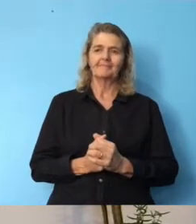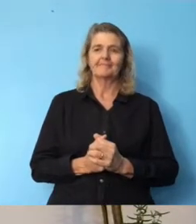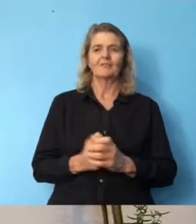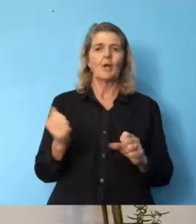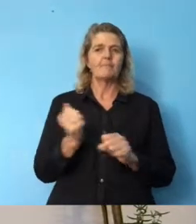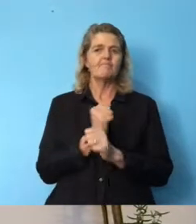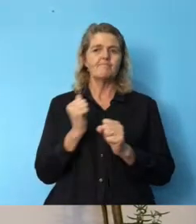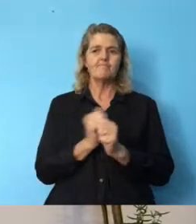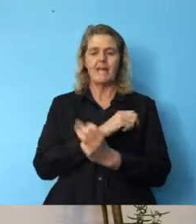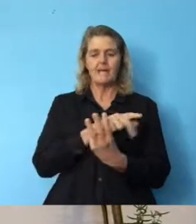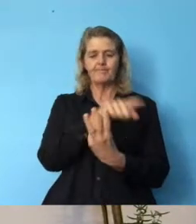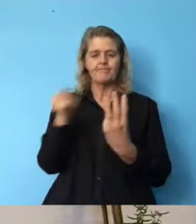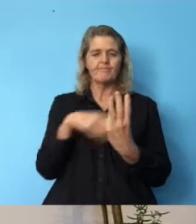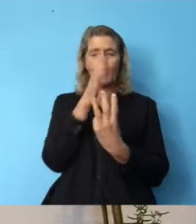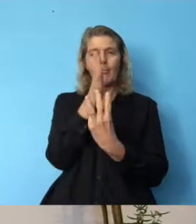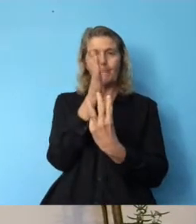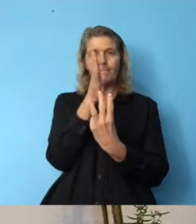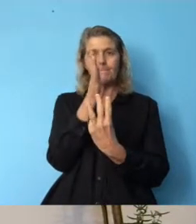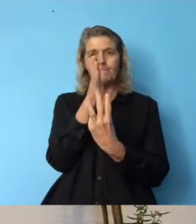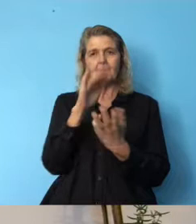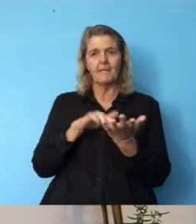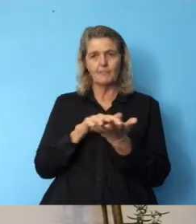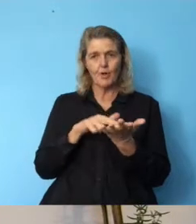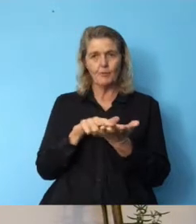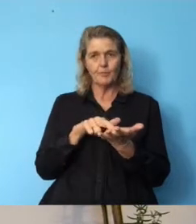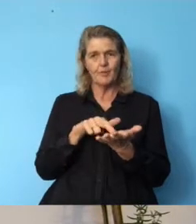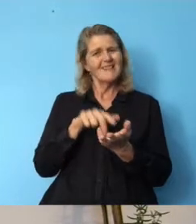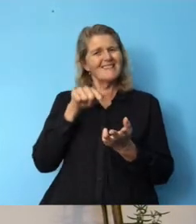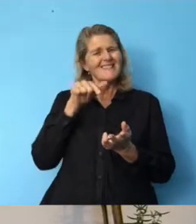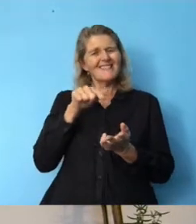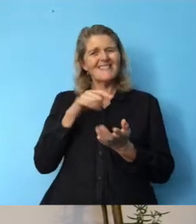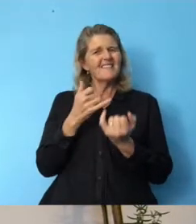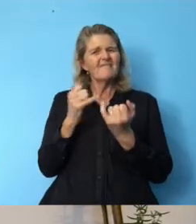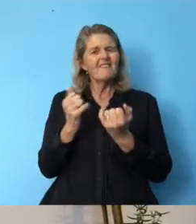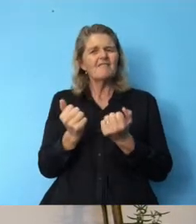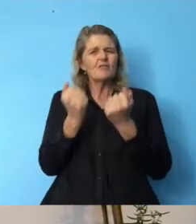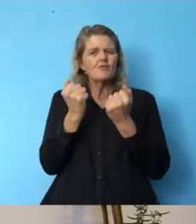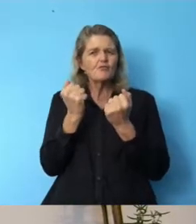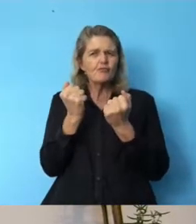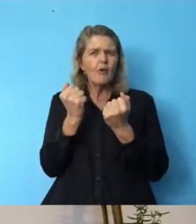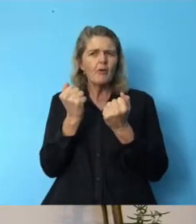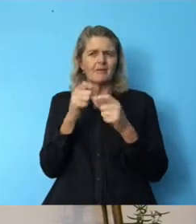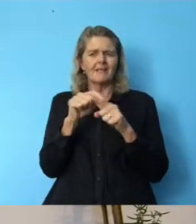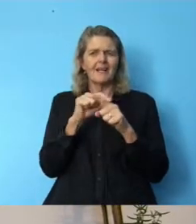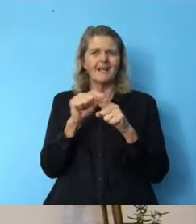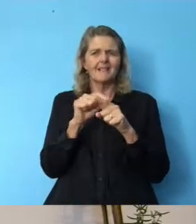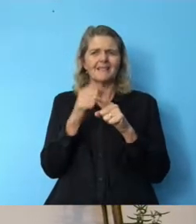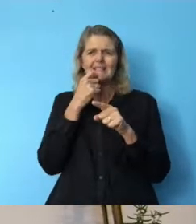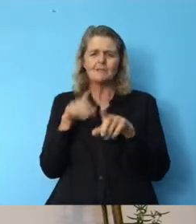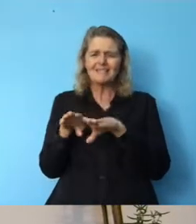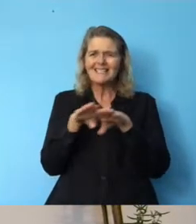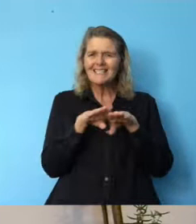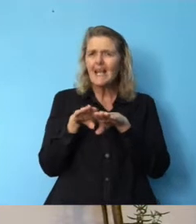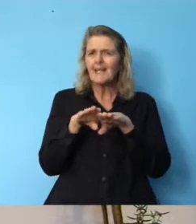So I'm going to make my mid purple for this. These are kind of similar strength colours, so you can probably be a bit more even